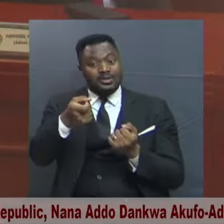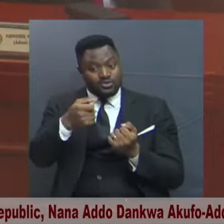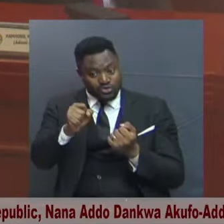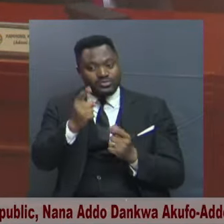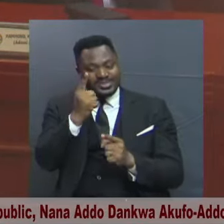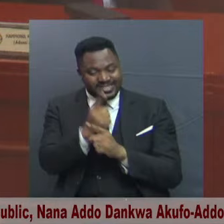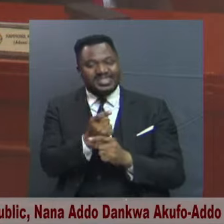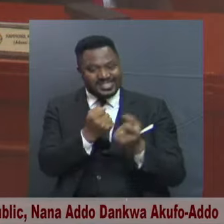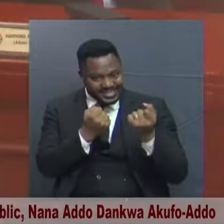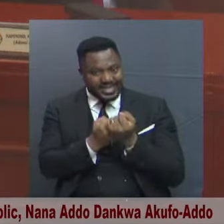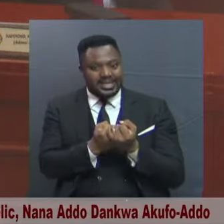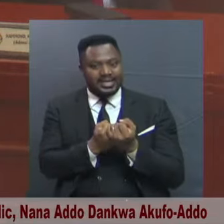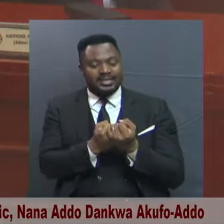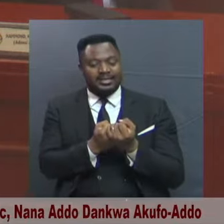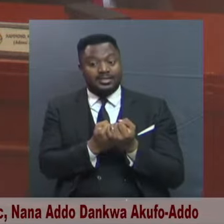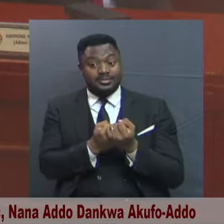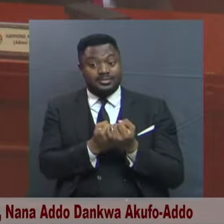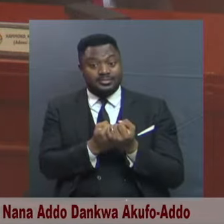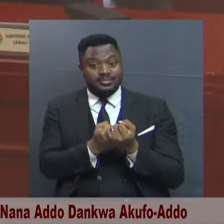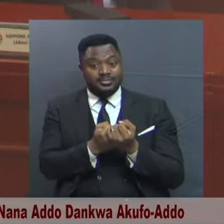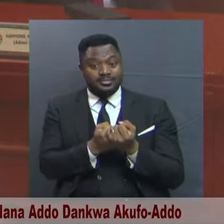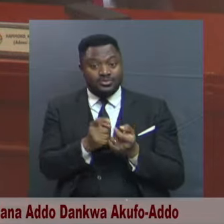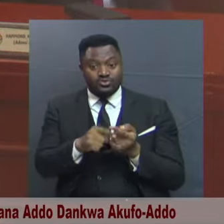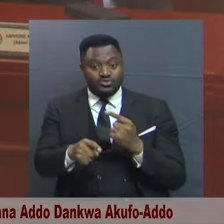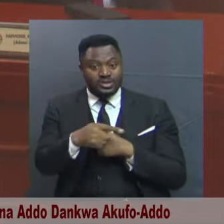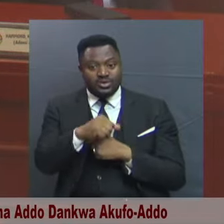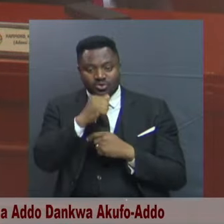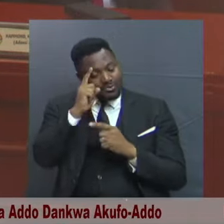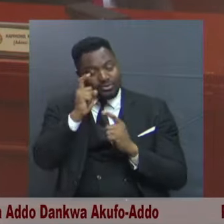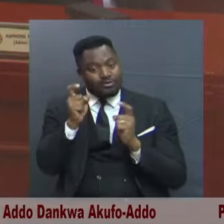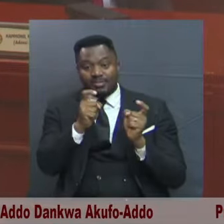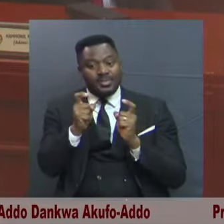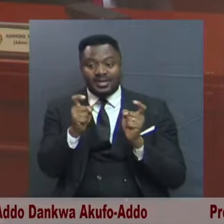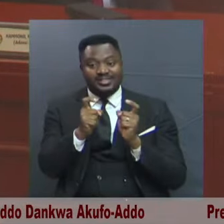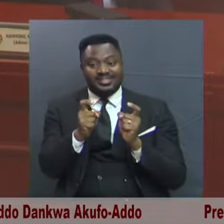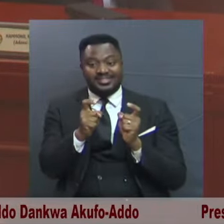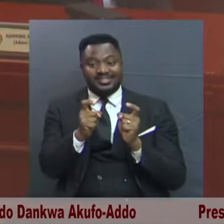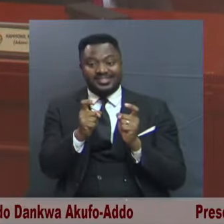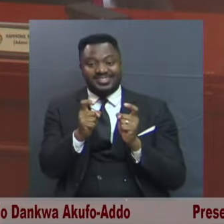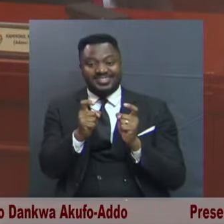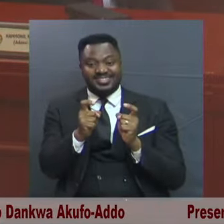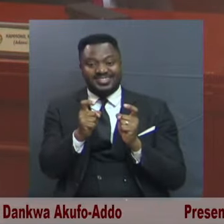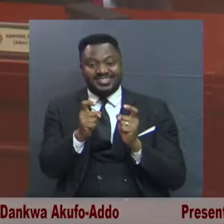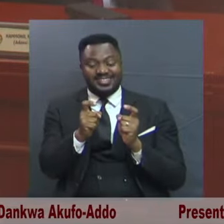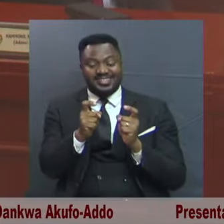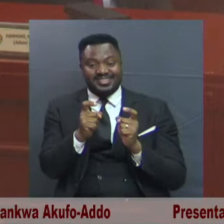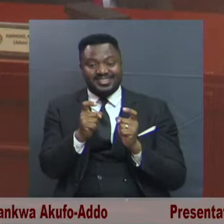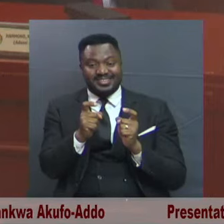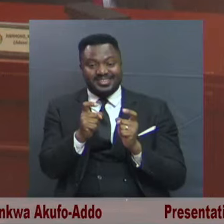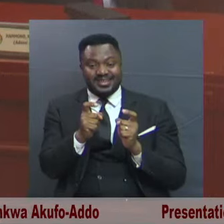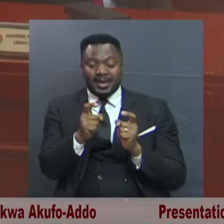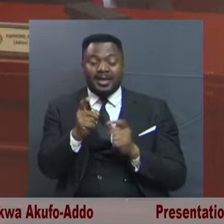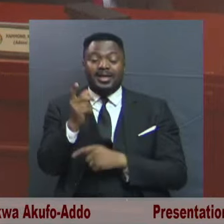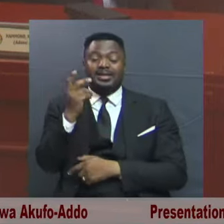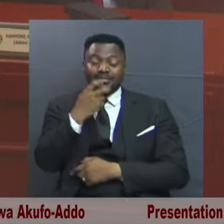just second today is not for debate